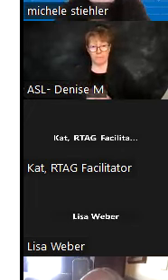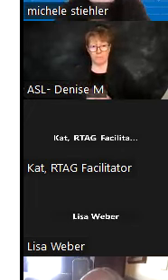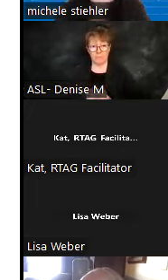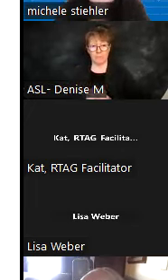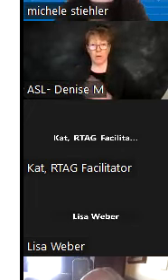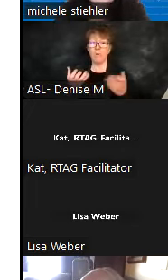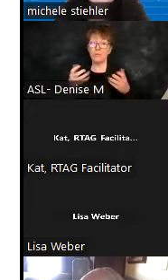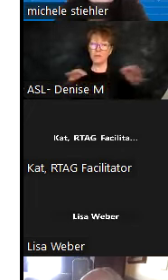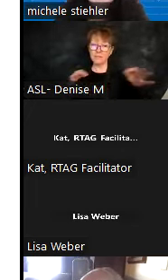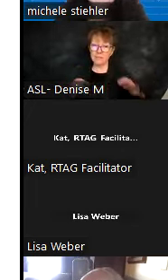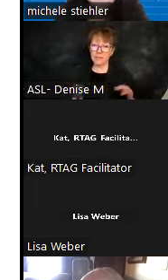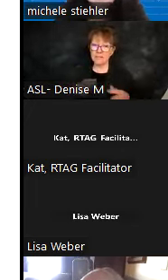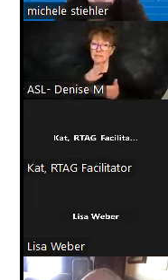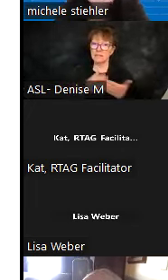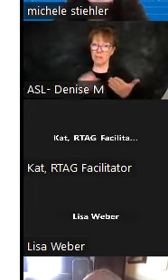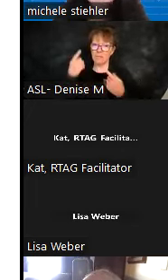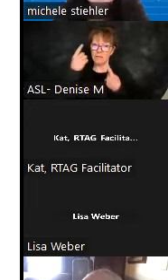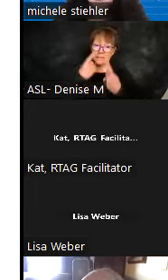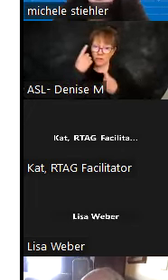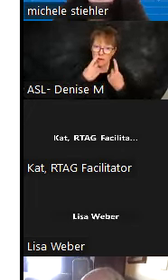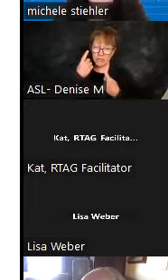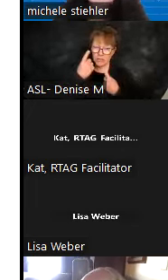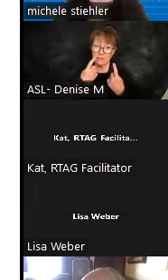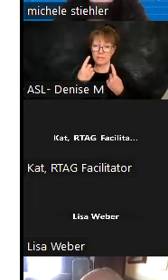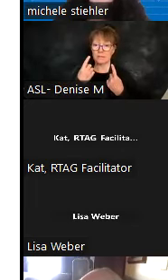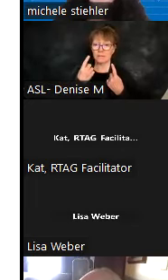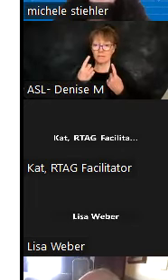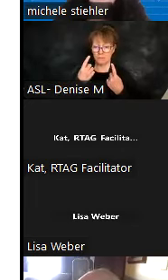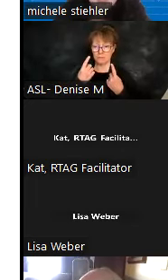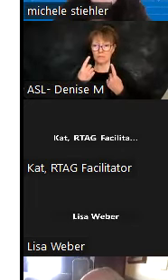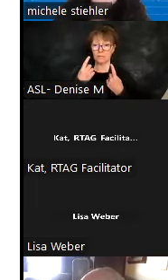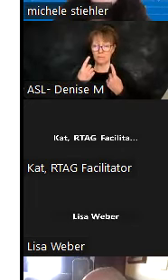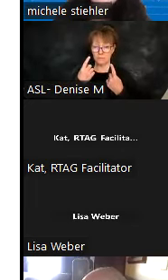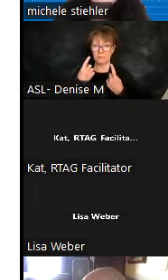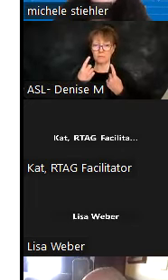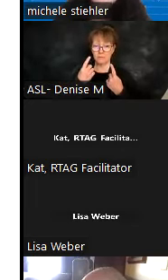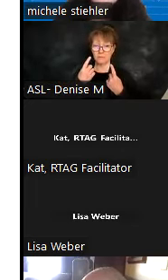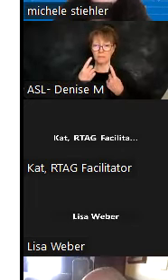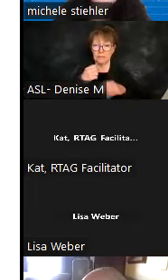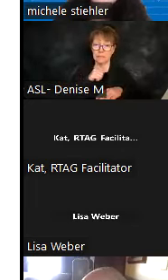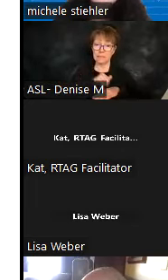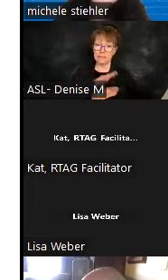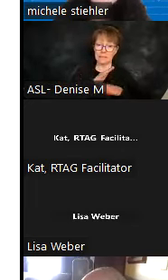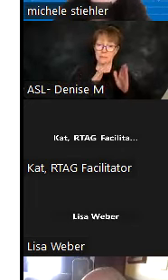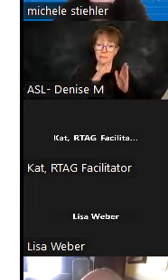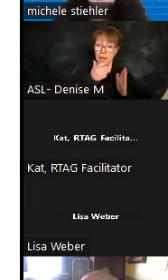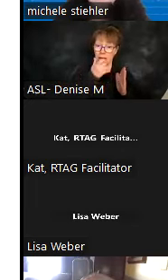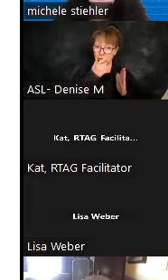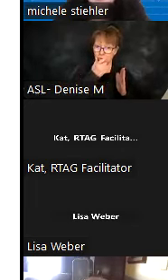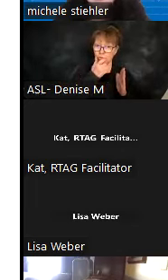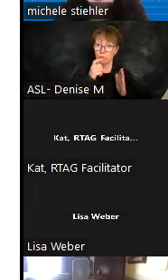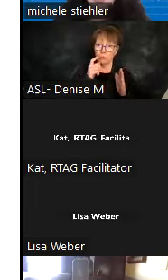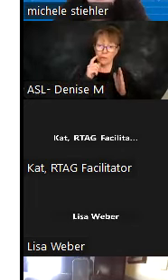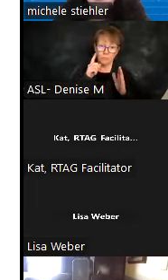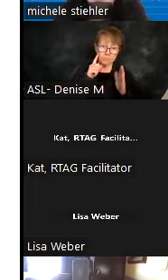some of the considerations that a dispatcher will evaluate would include the safety for